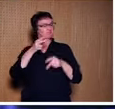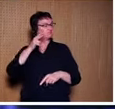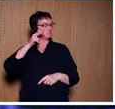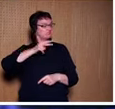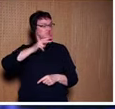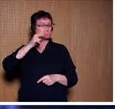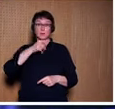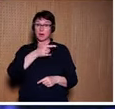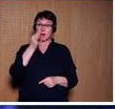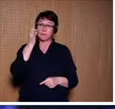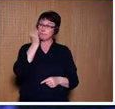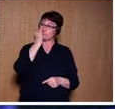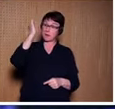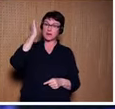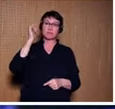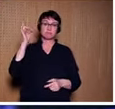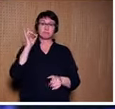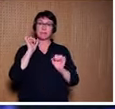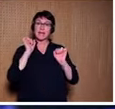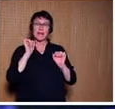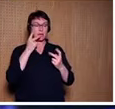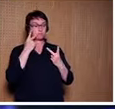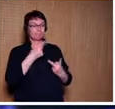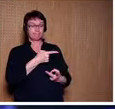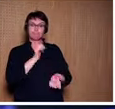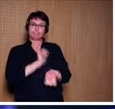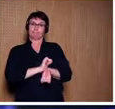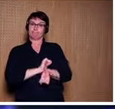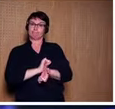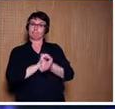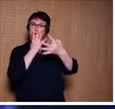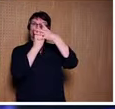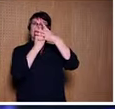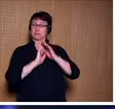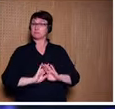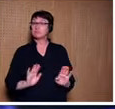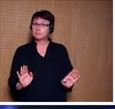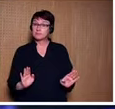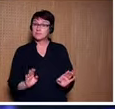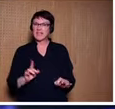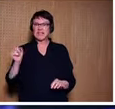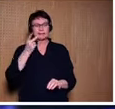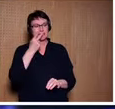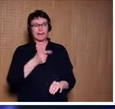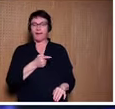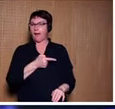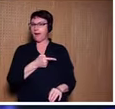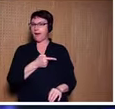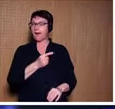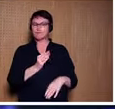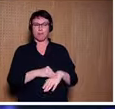feminist activism, and civic engagement, and positions them as disruptive of